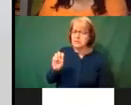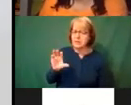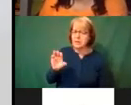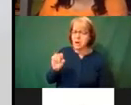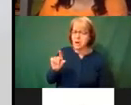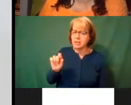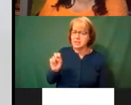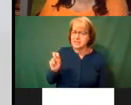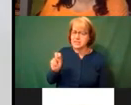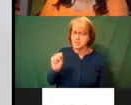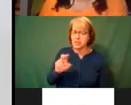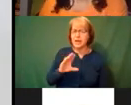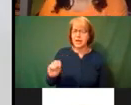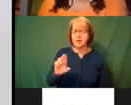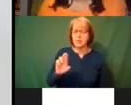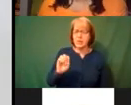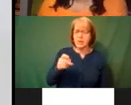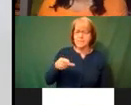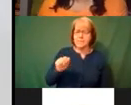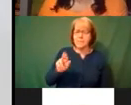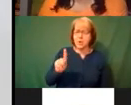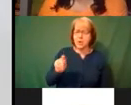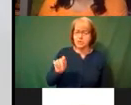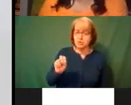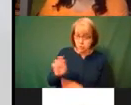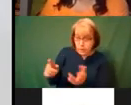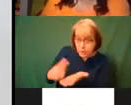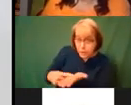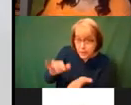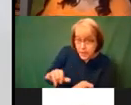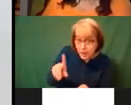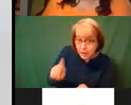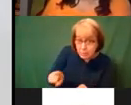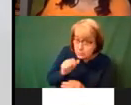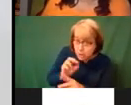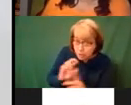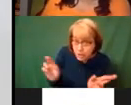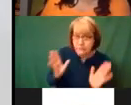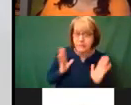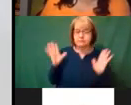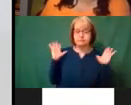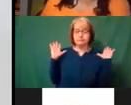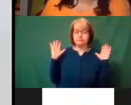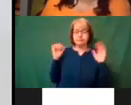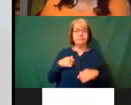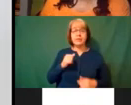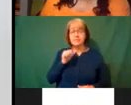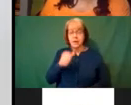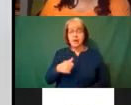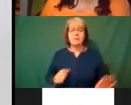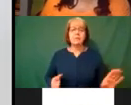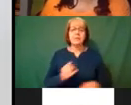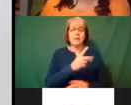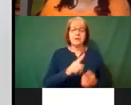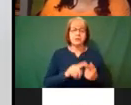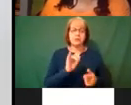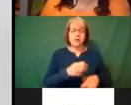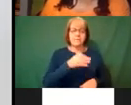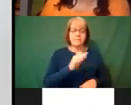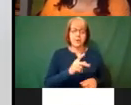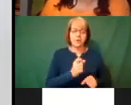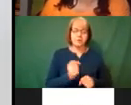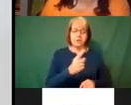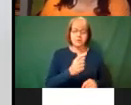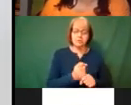about that, I'll be ready. In the meantime, we'll be back to the park next year, thinking we'll bring